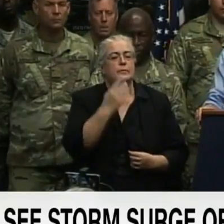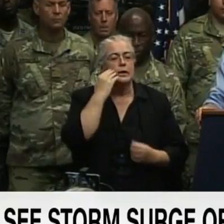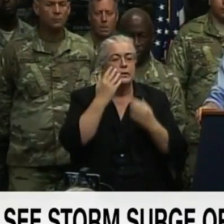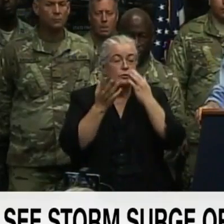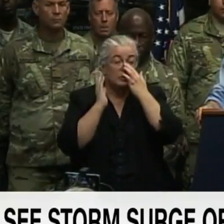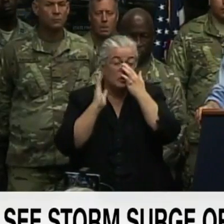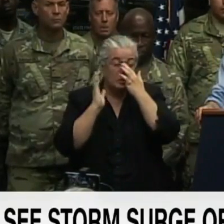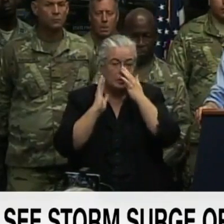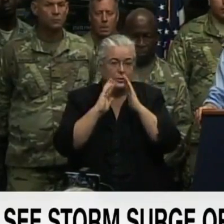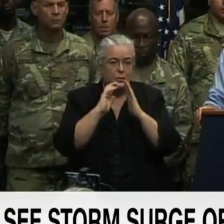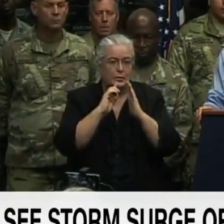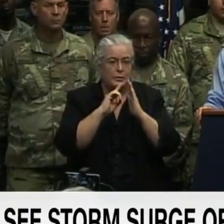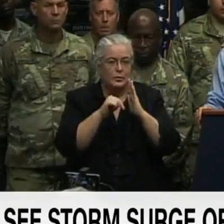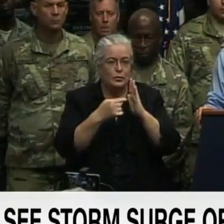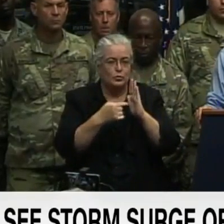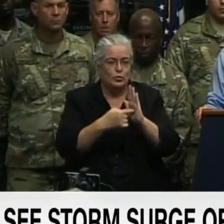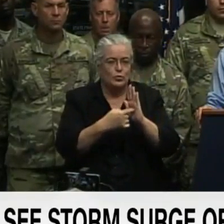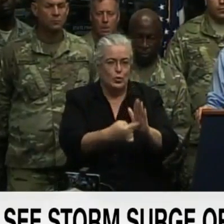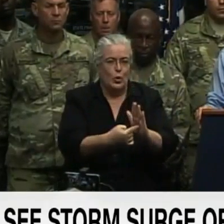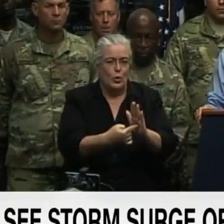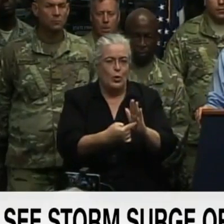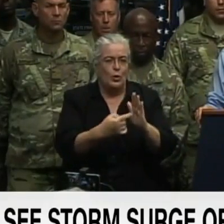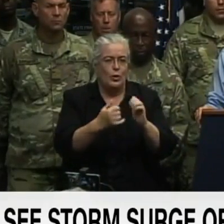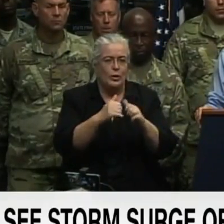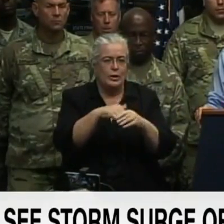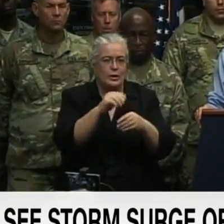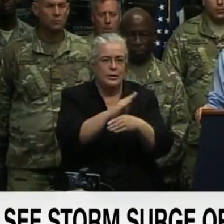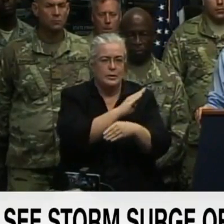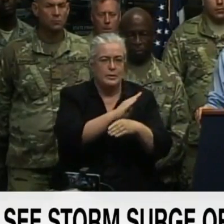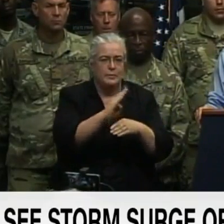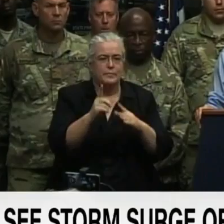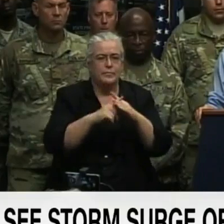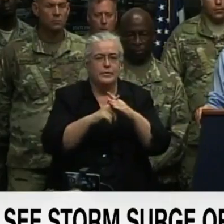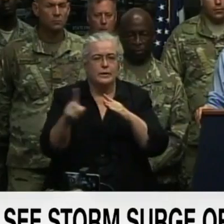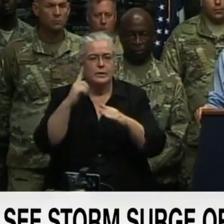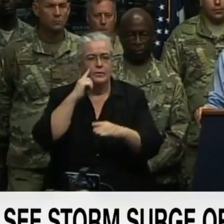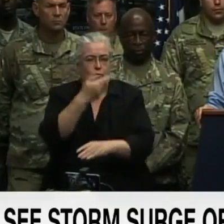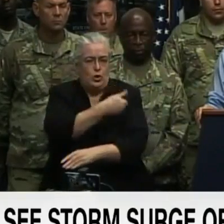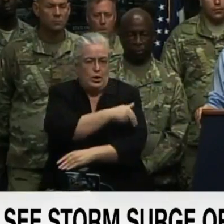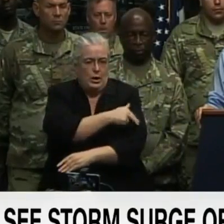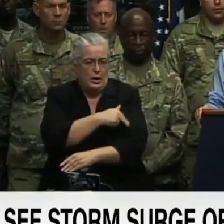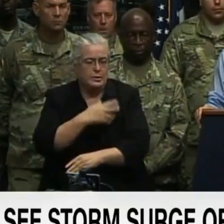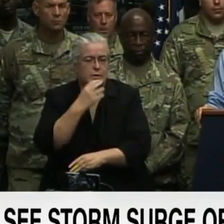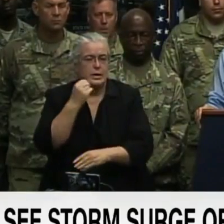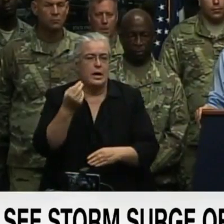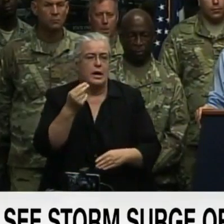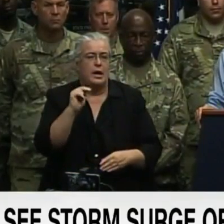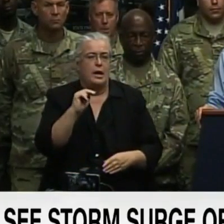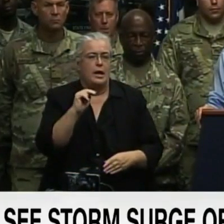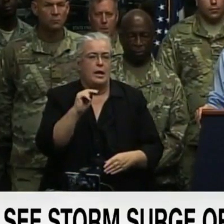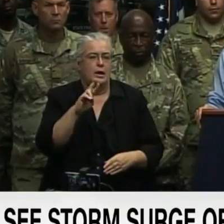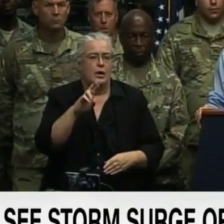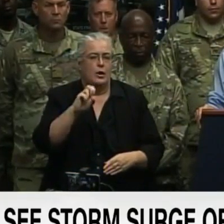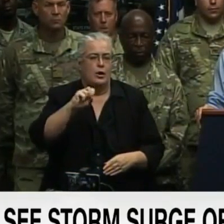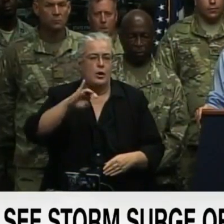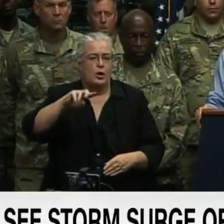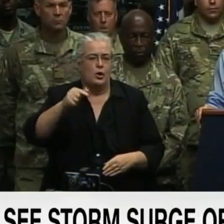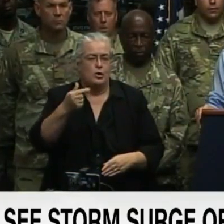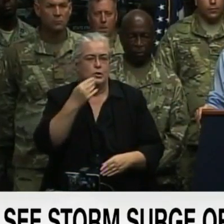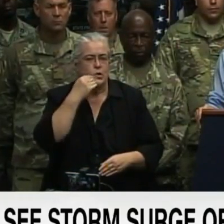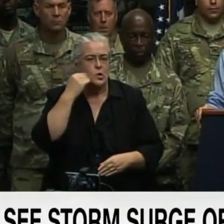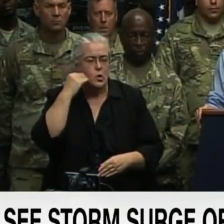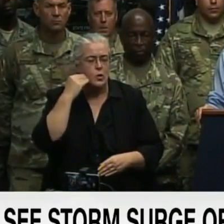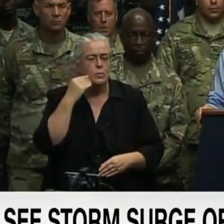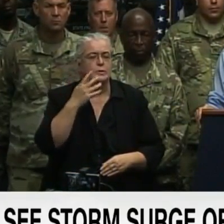role in the business, and that's evacuations from hospitals and nursing homes. And I know earlier in the week you